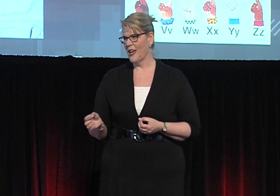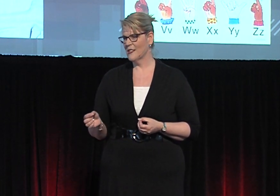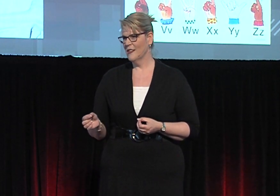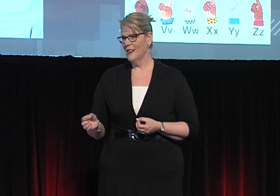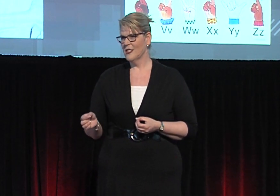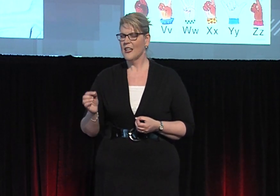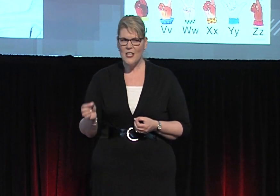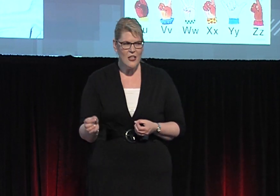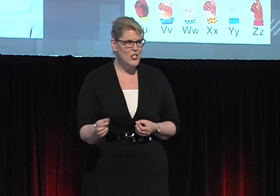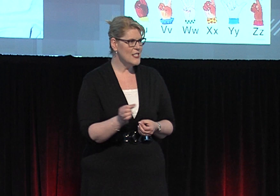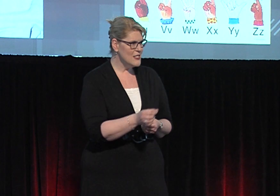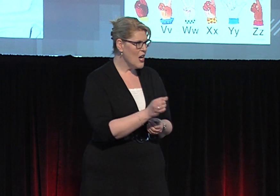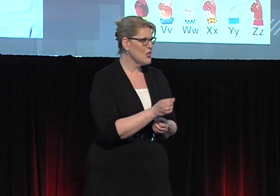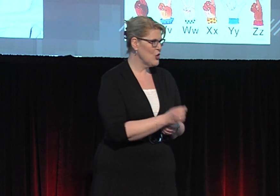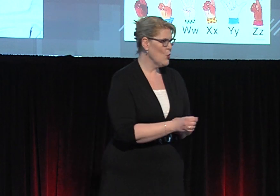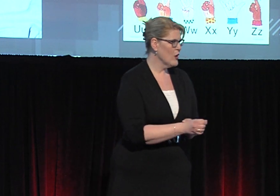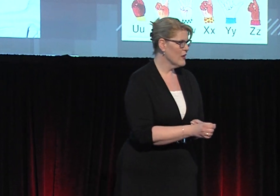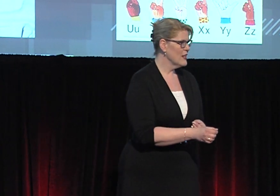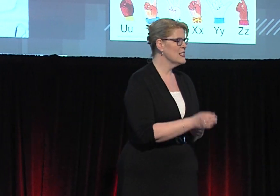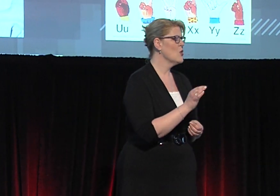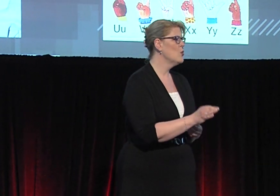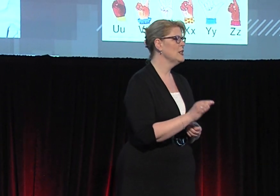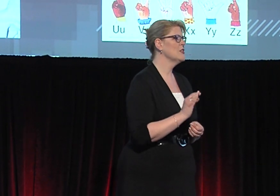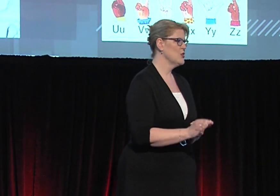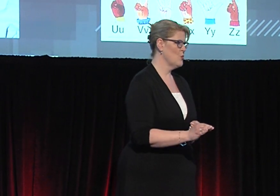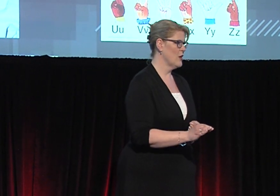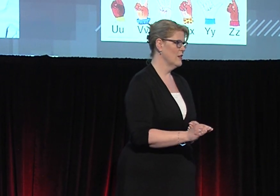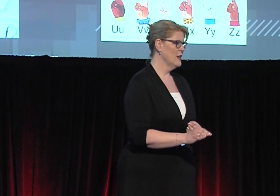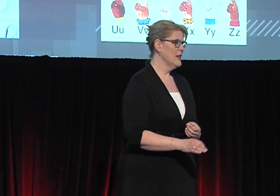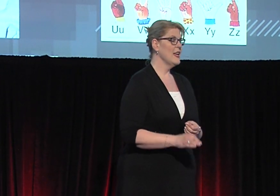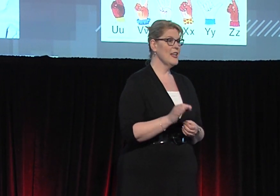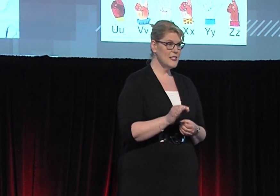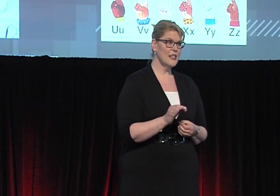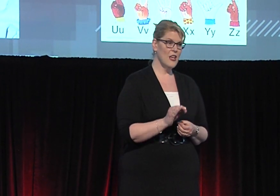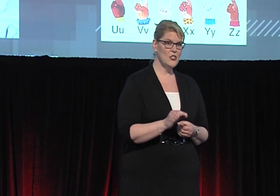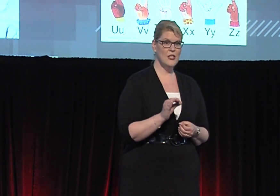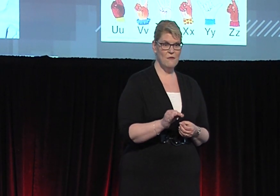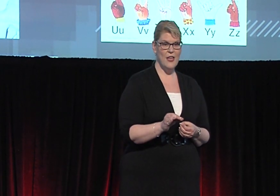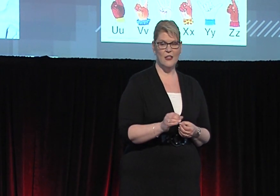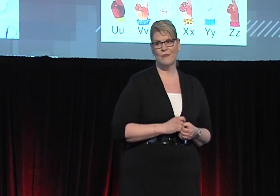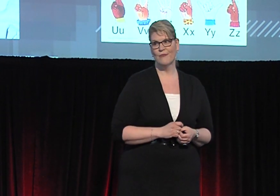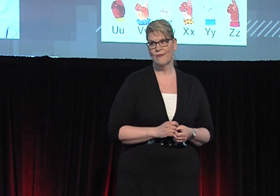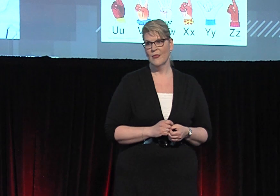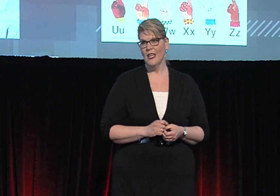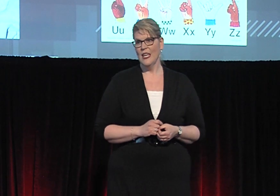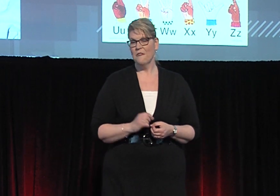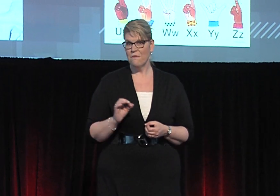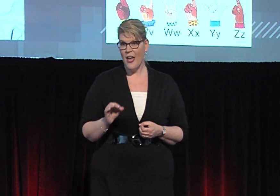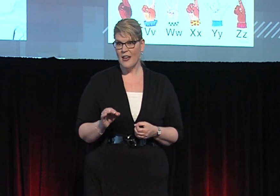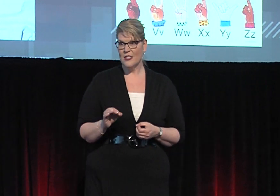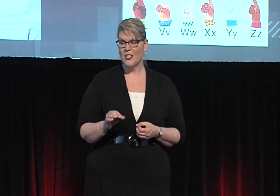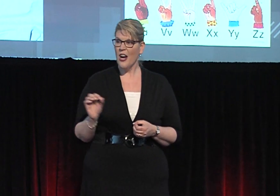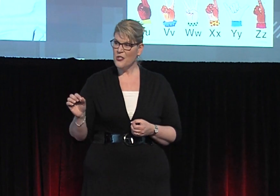change that. Technology is not a cure. It is only a tool, and technology can fail.